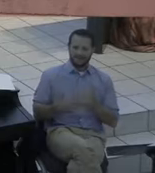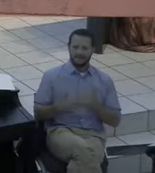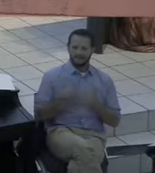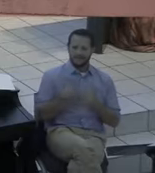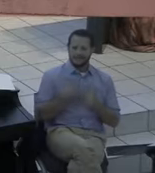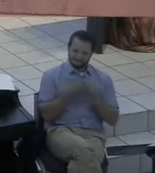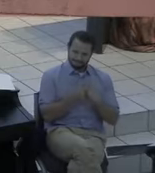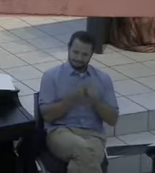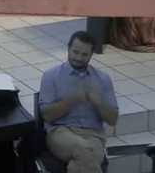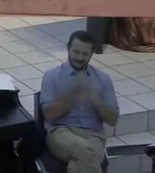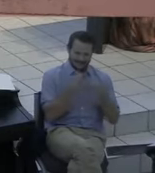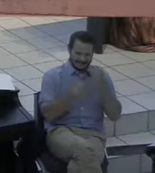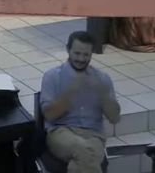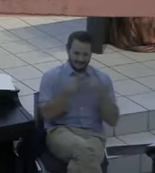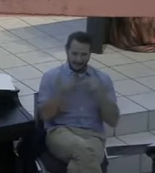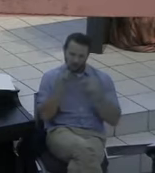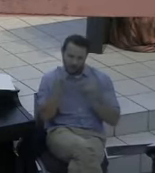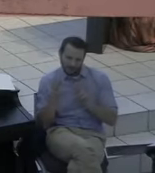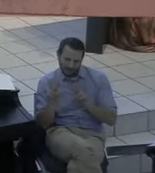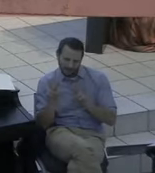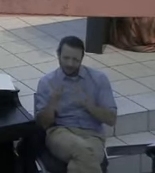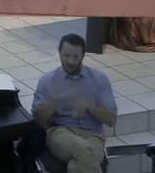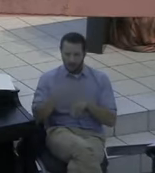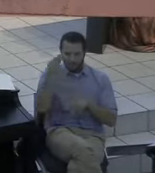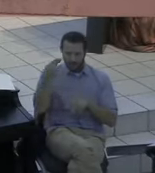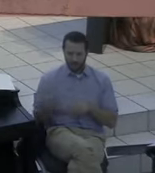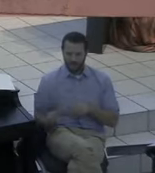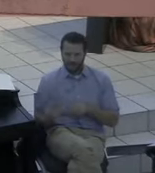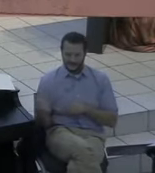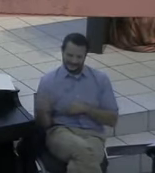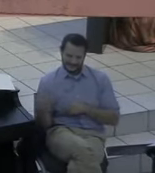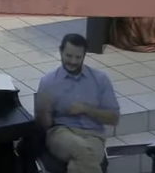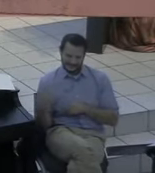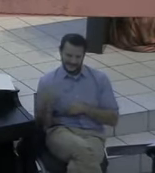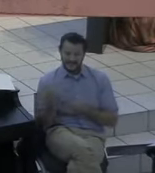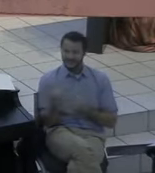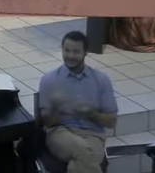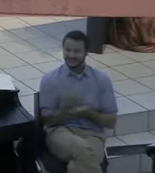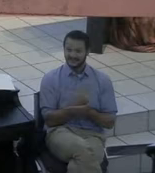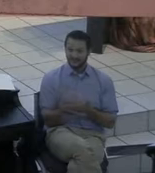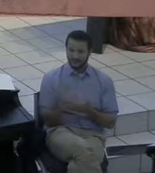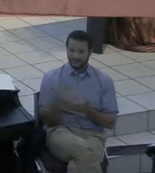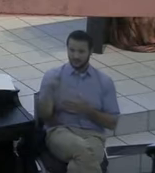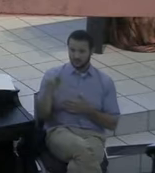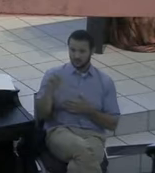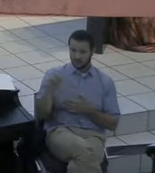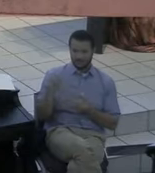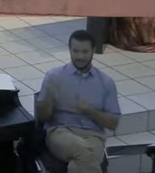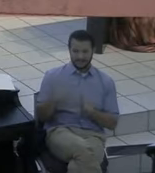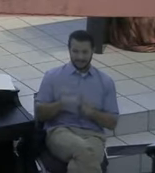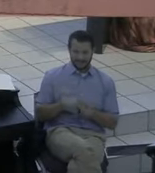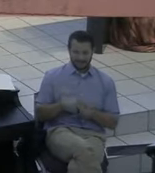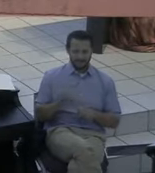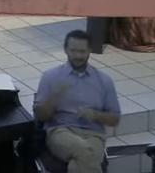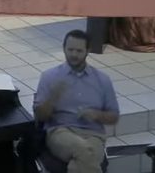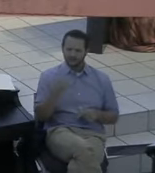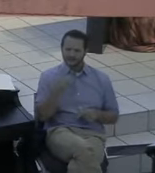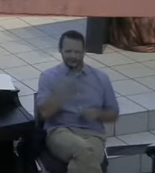always look forward to the notes. They usually come on Thursday. And this week's note really applies. She said, "Hi,